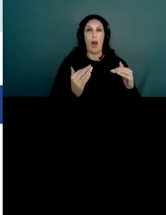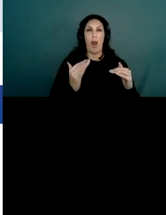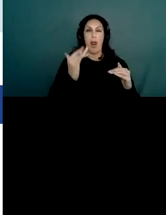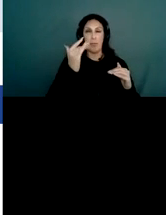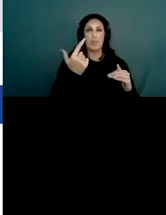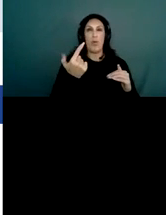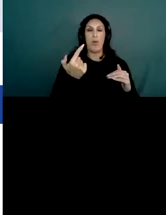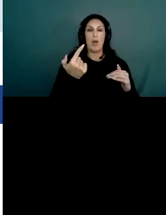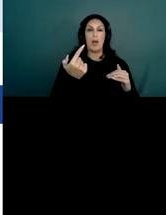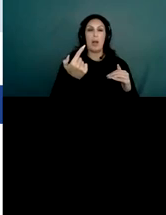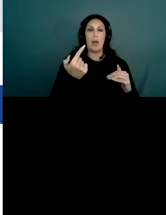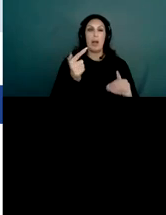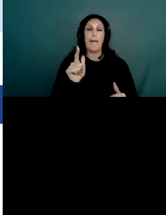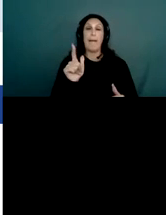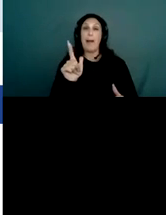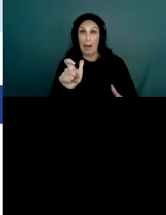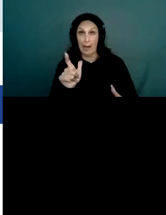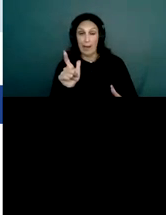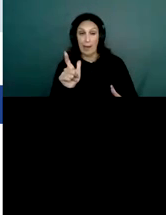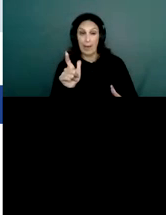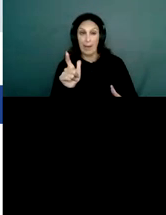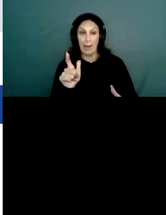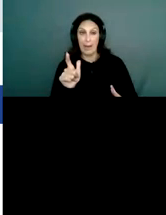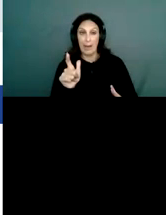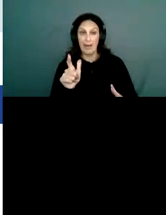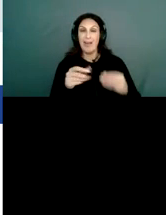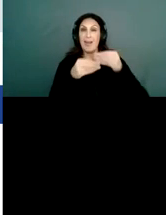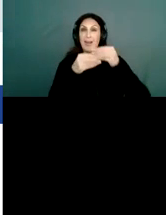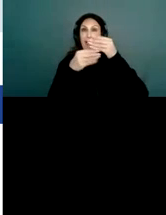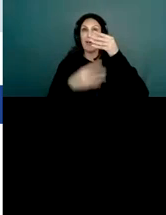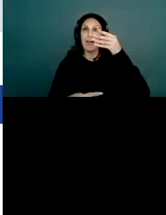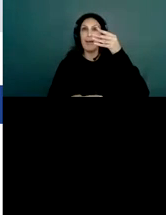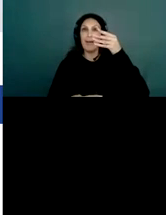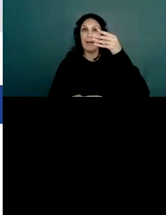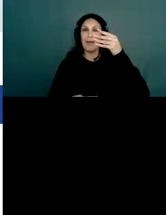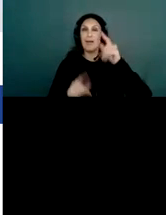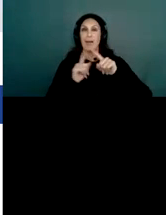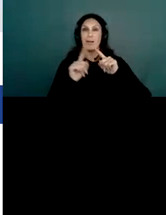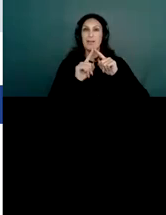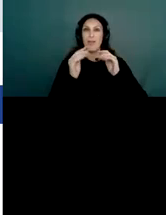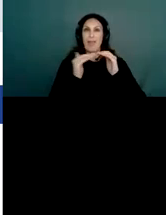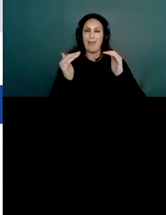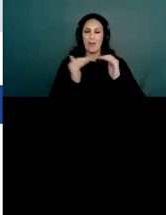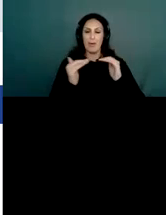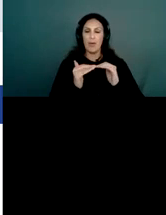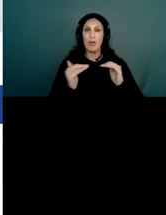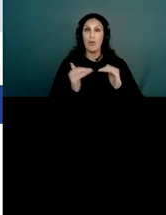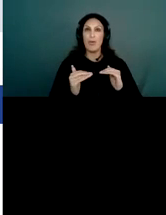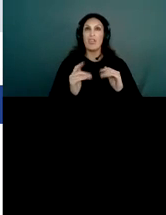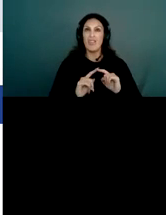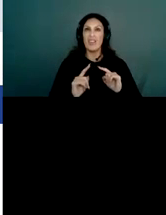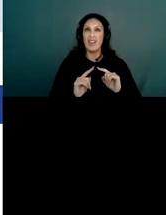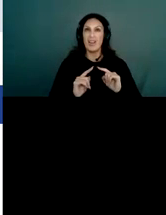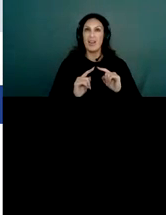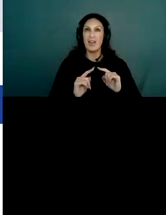here, it has the different levels. So this is important, as Janet said, if you're talking with your student's teacher to find out